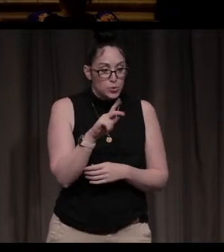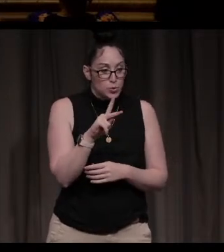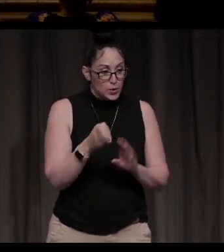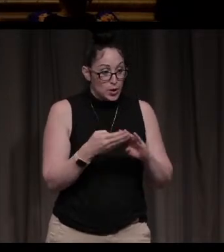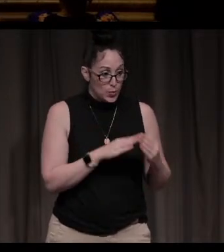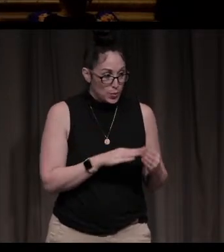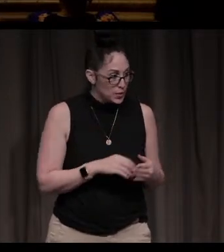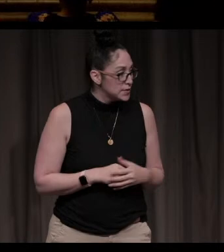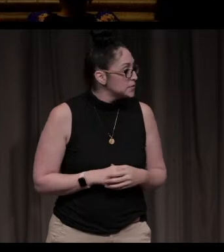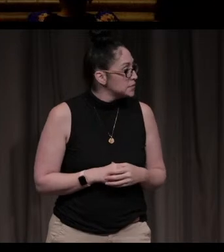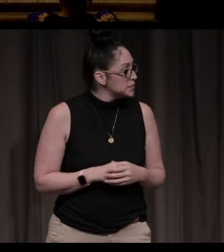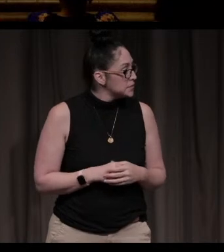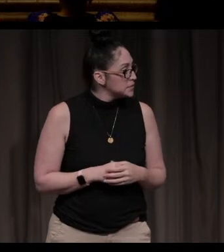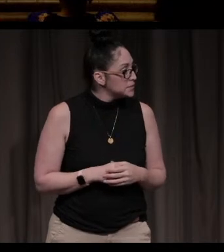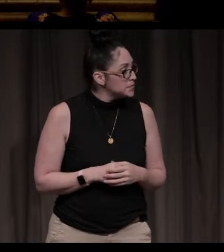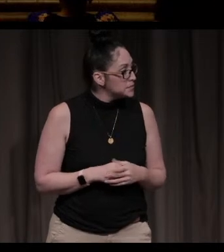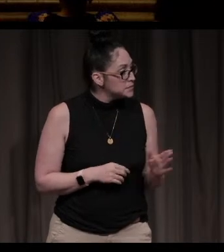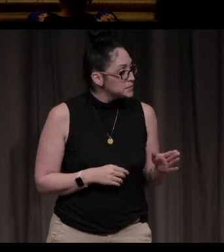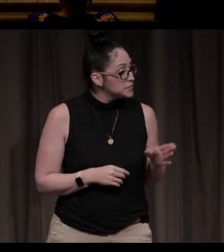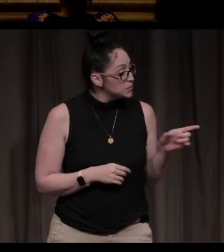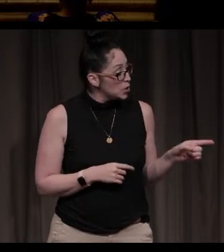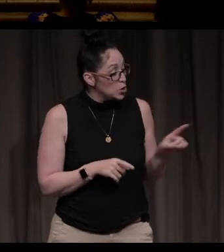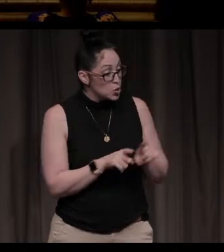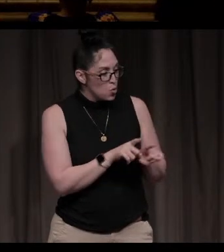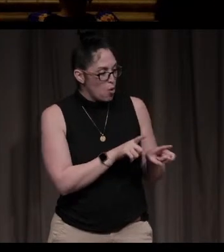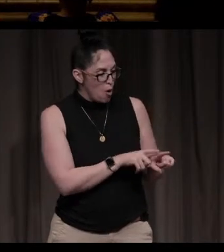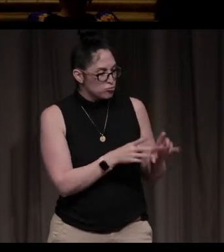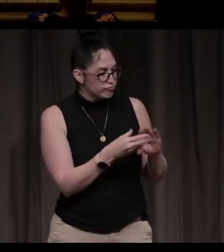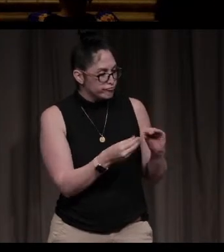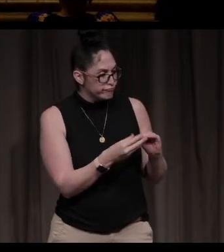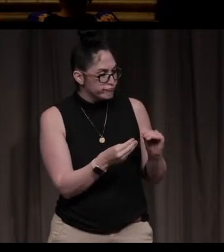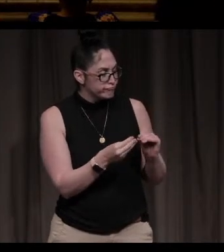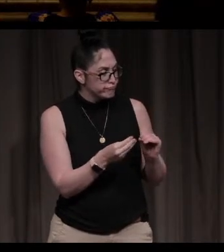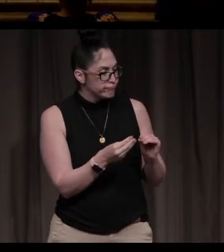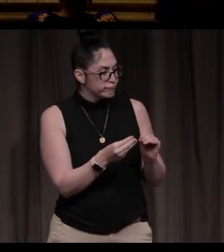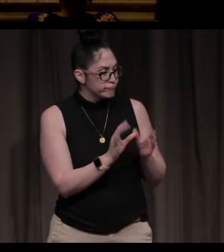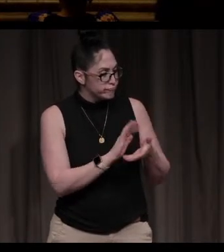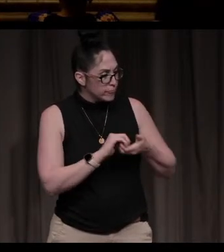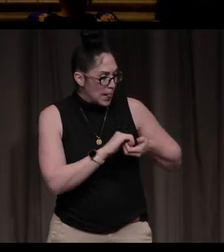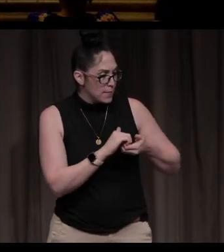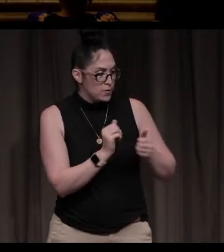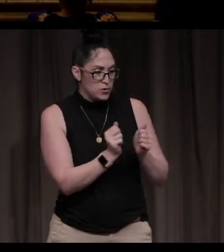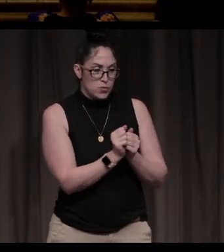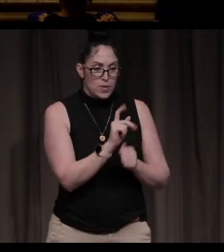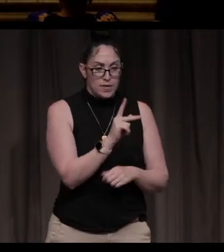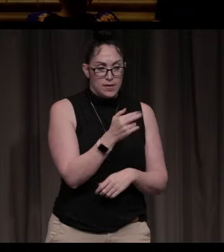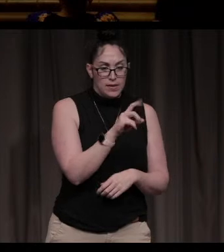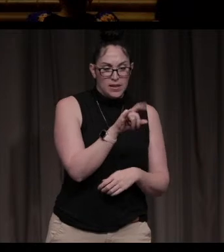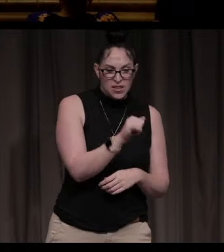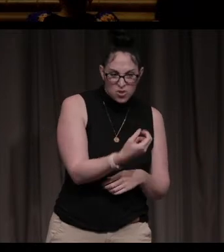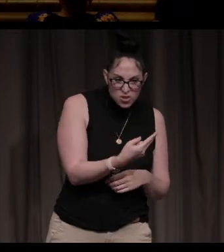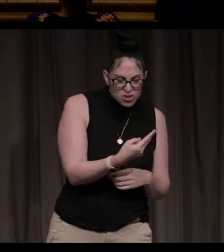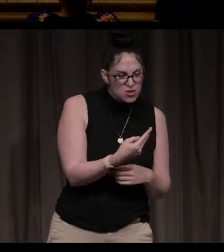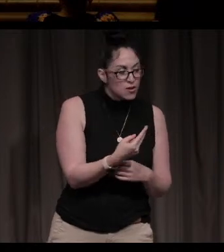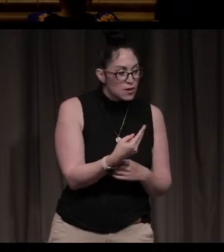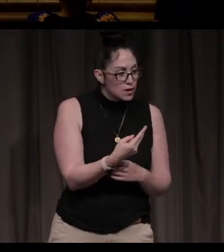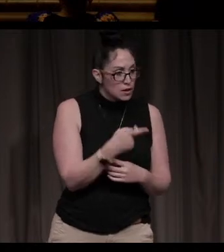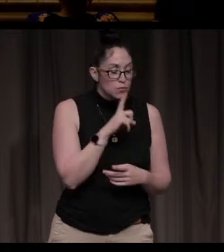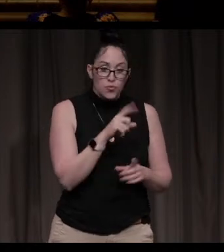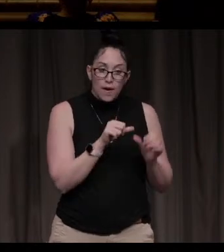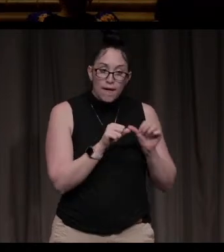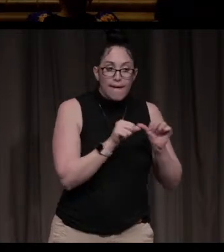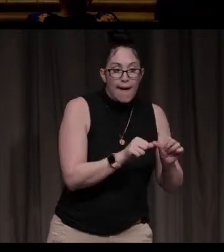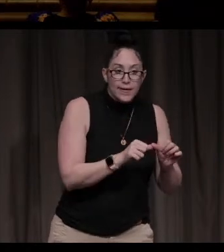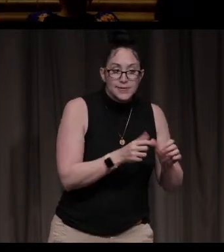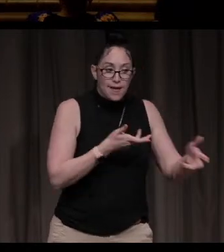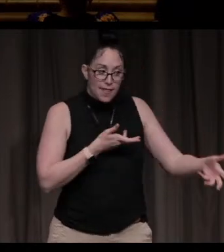Yeah, and you touched on the collaboration, right? Like working with Khadijah, and was a constant back